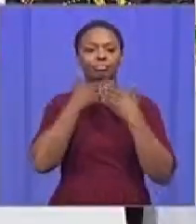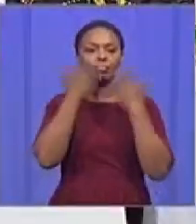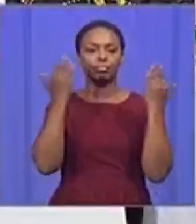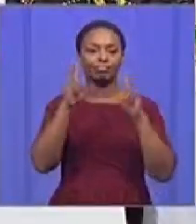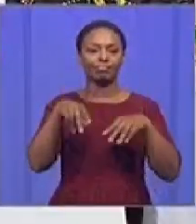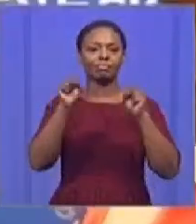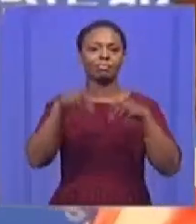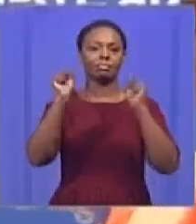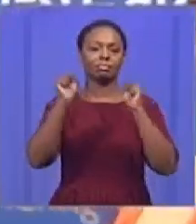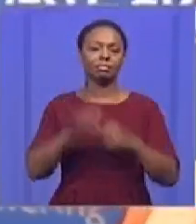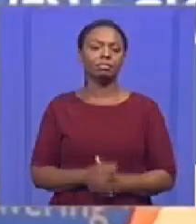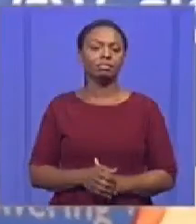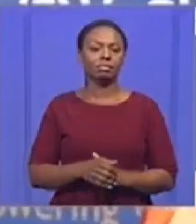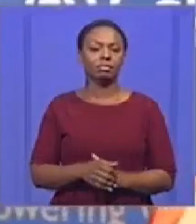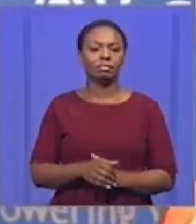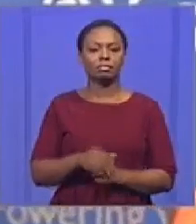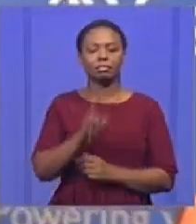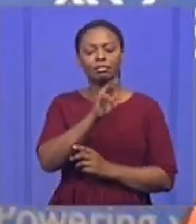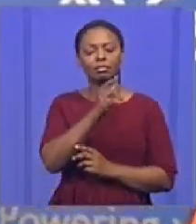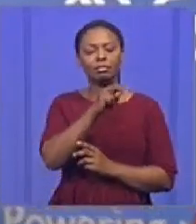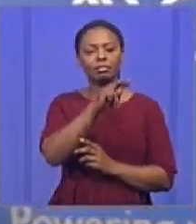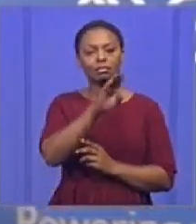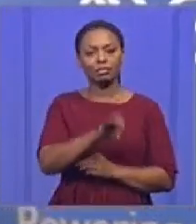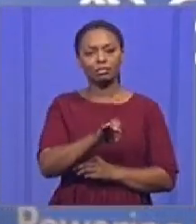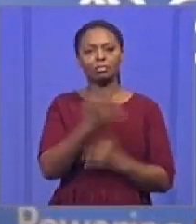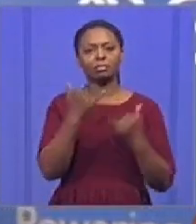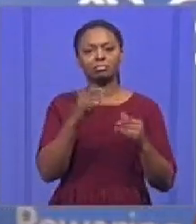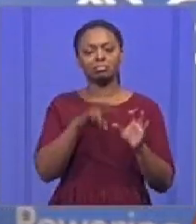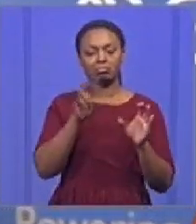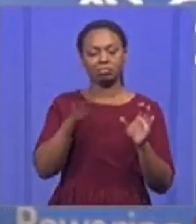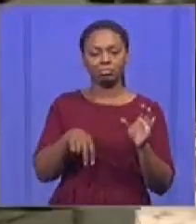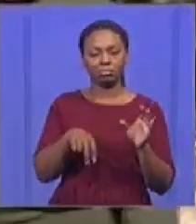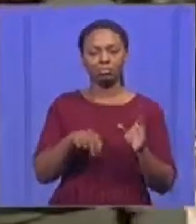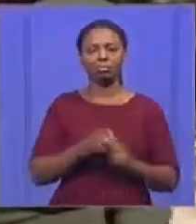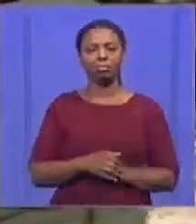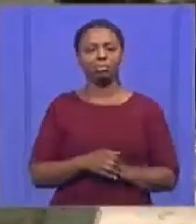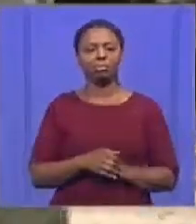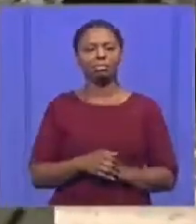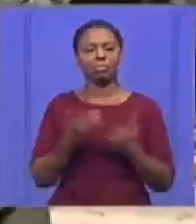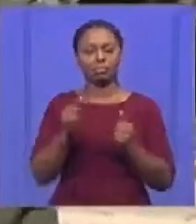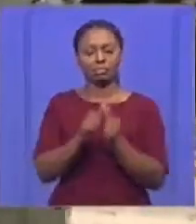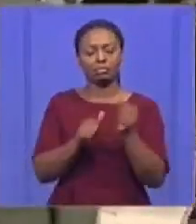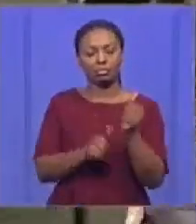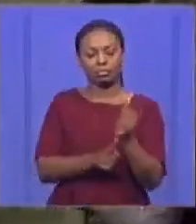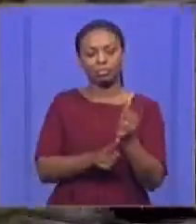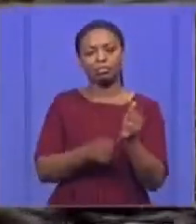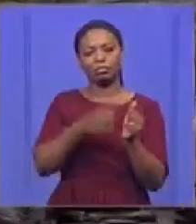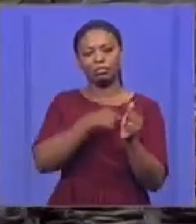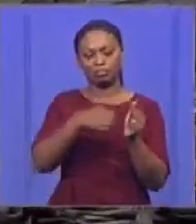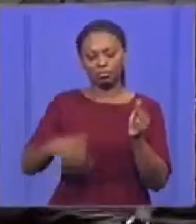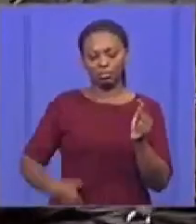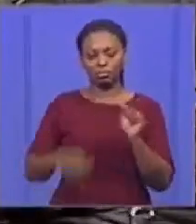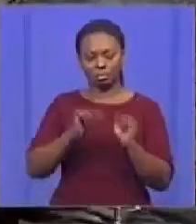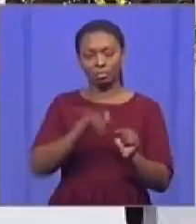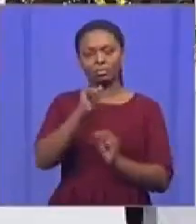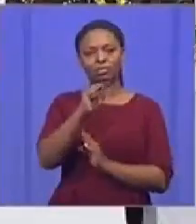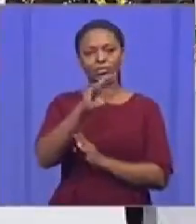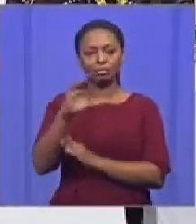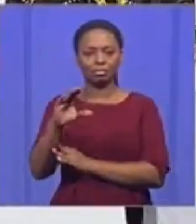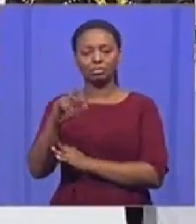mo nageng. Andre Director o kgaogane le setlamo seno. Mme jaanong motlatsa presidente wa ANC o batla